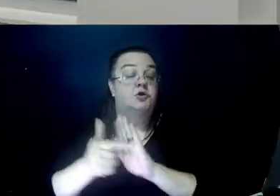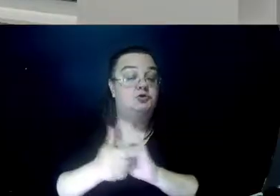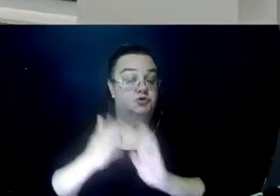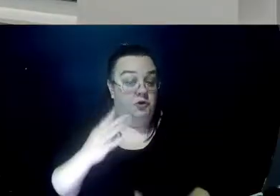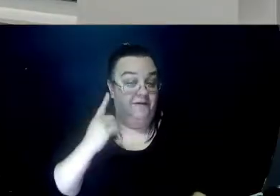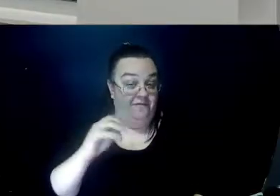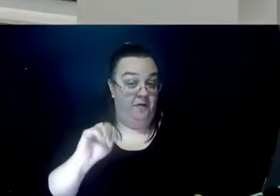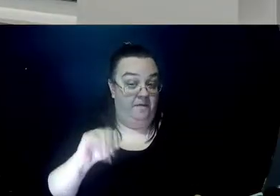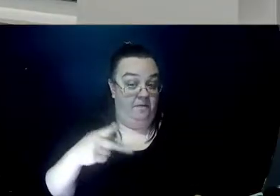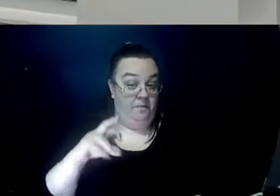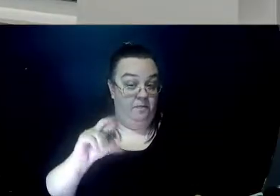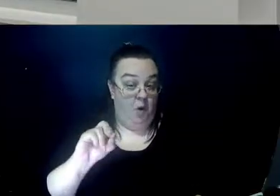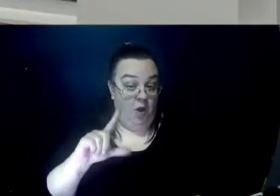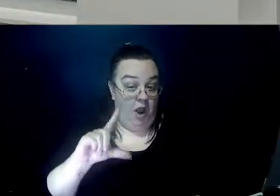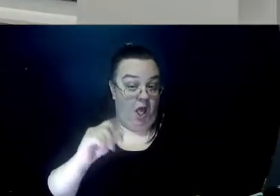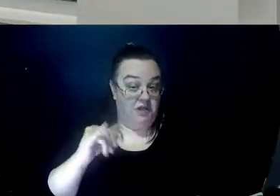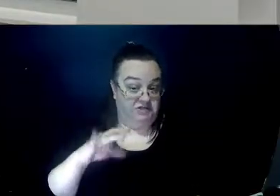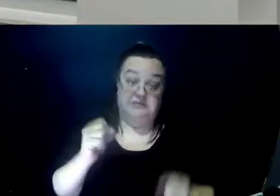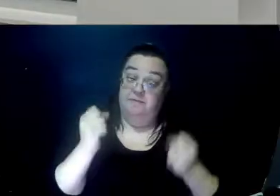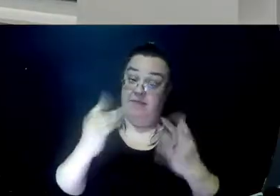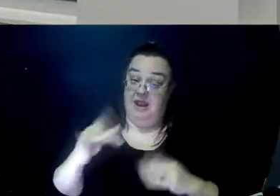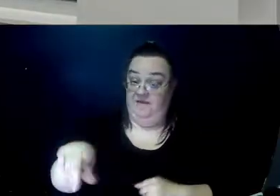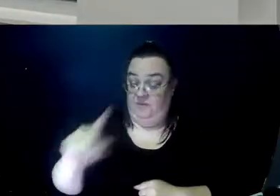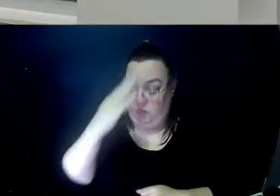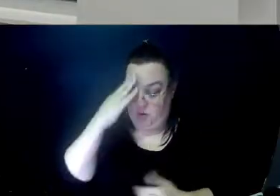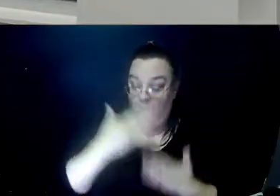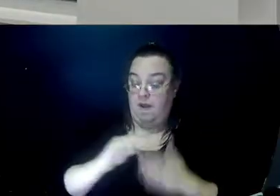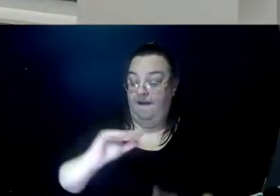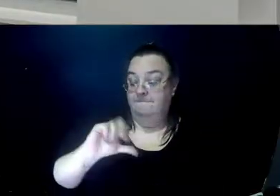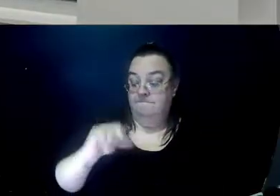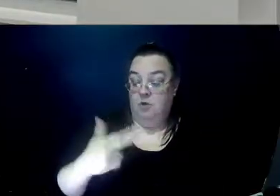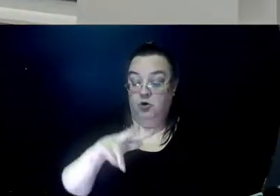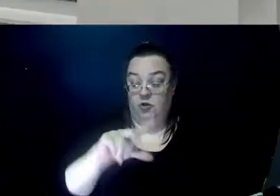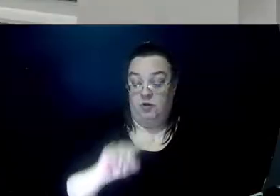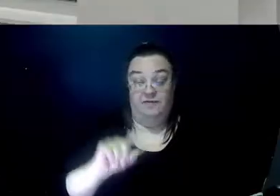well, March 31st, 2021.